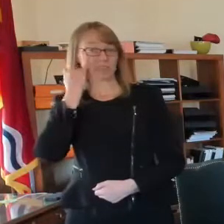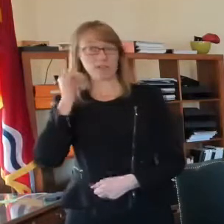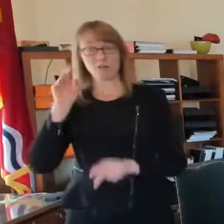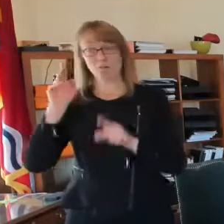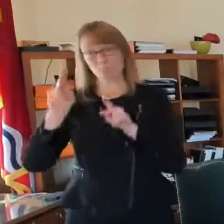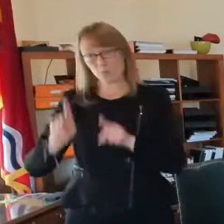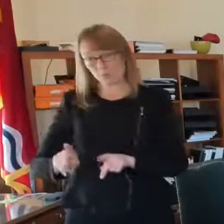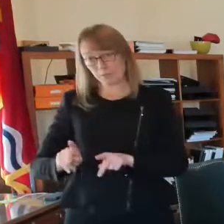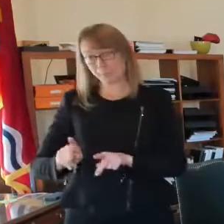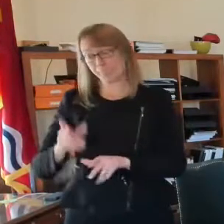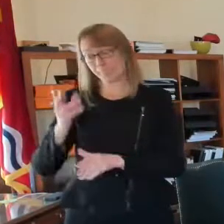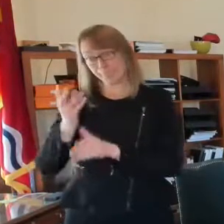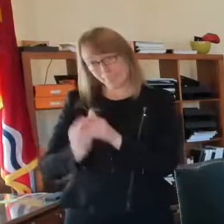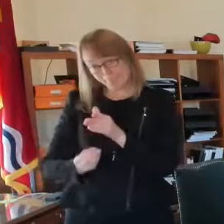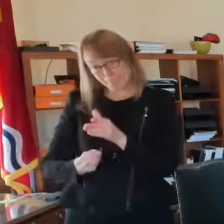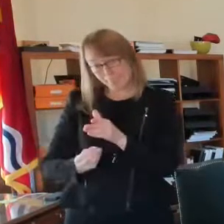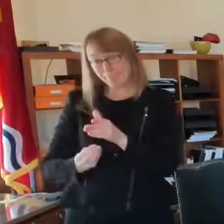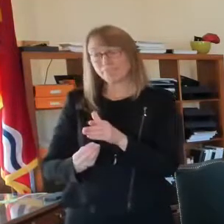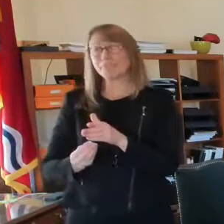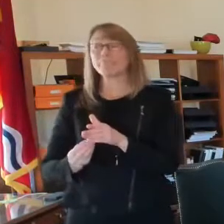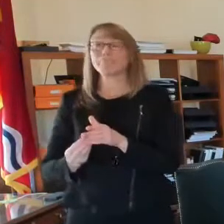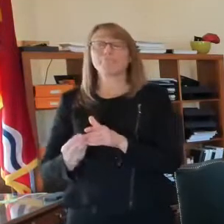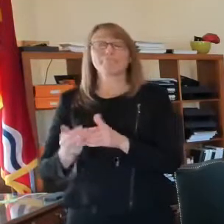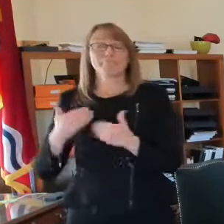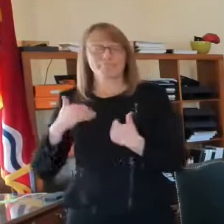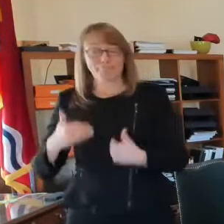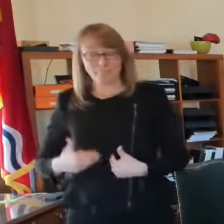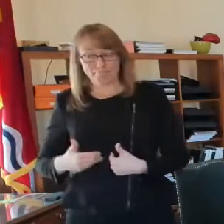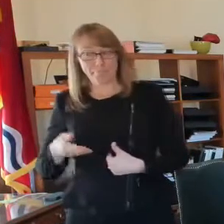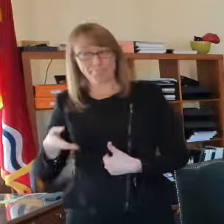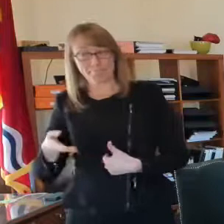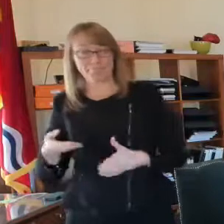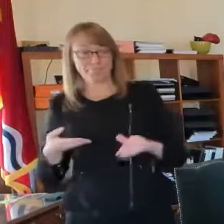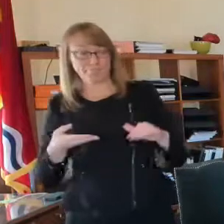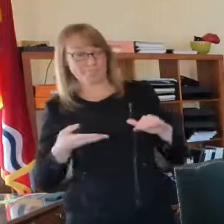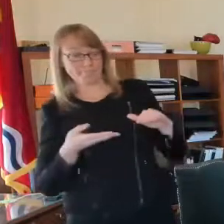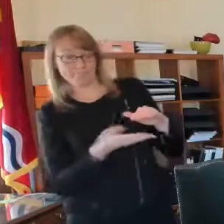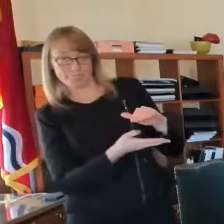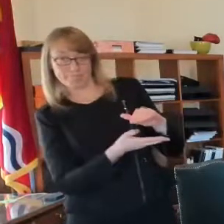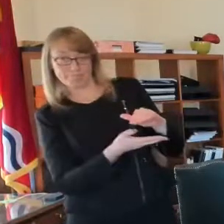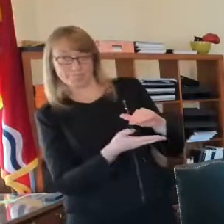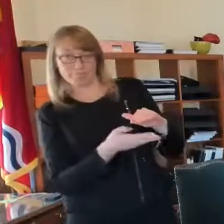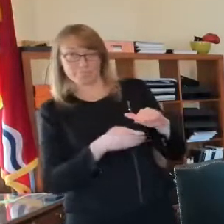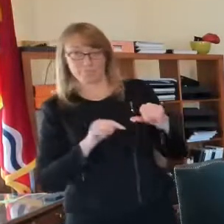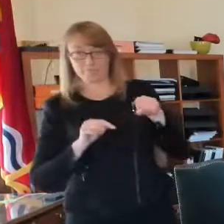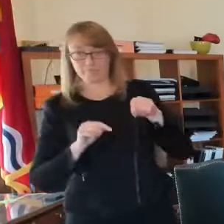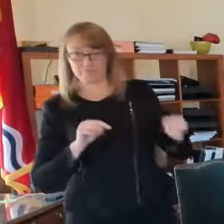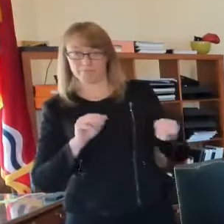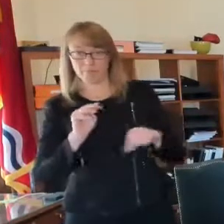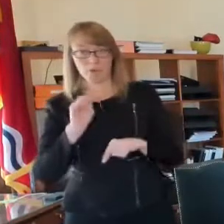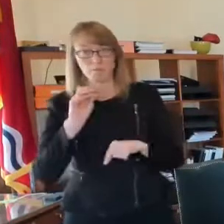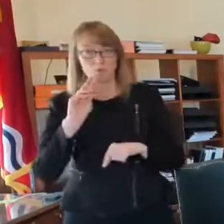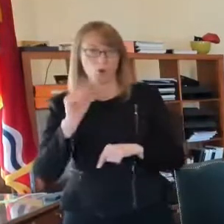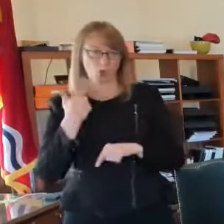deceased people. We don't need it right now, and we hope that we never need it.